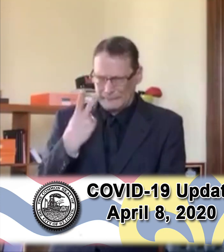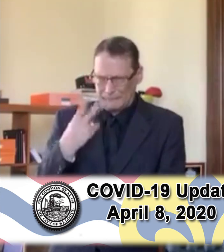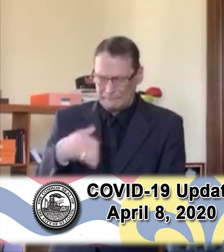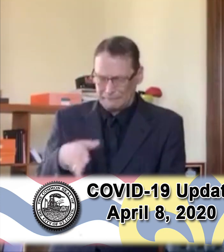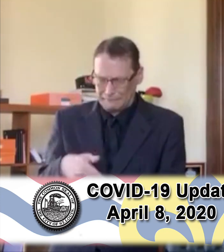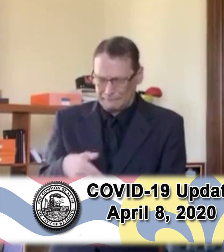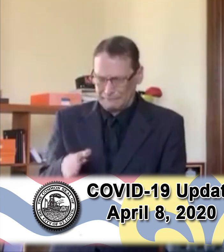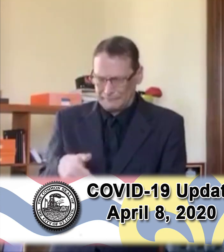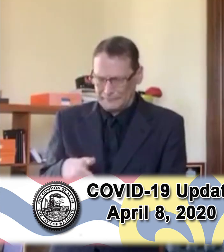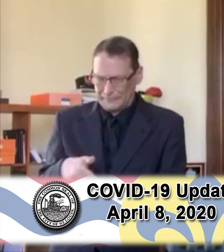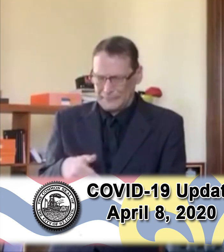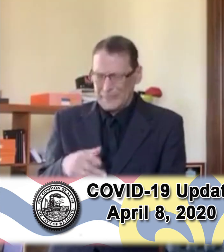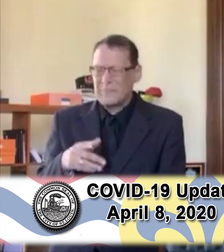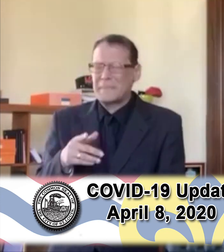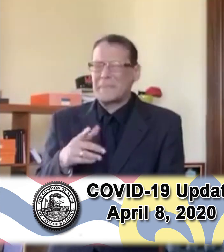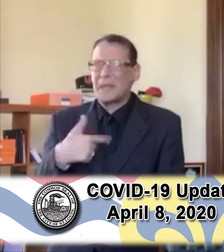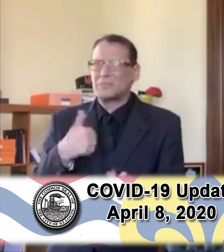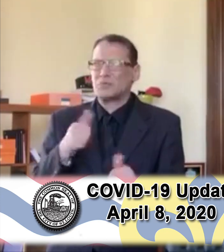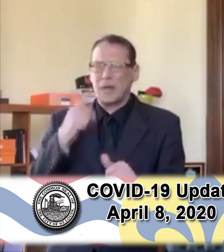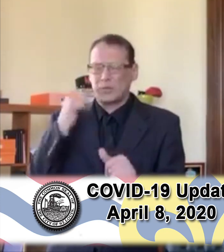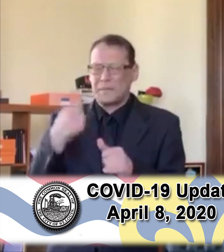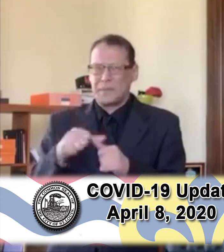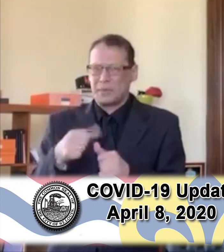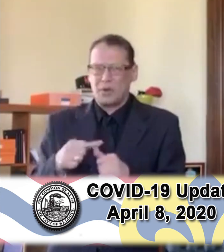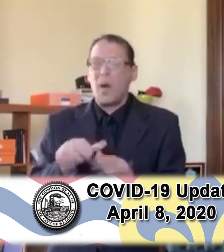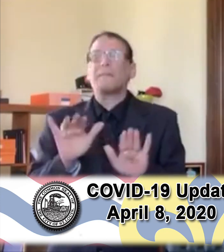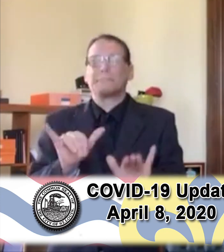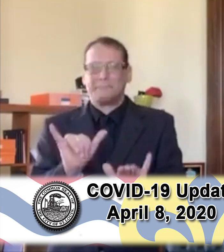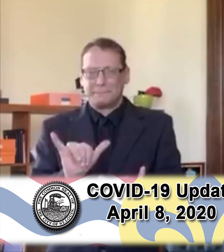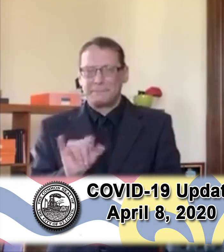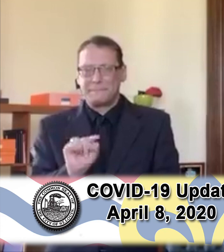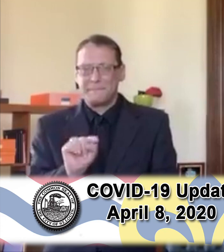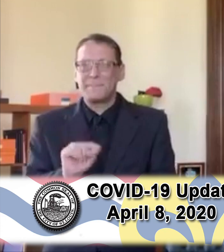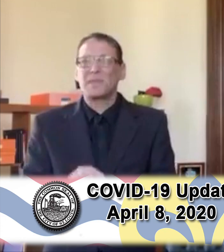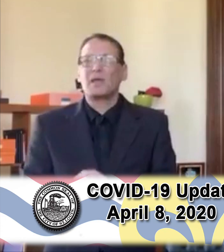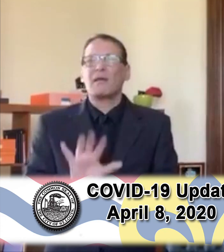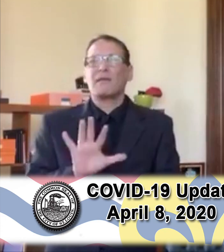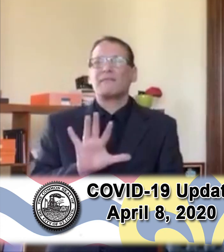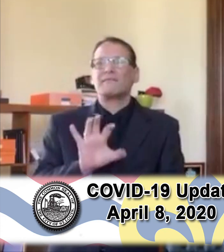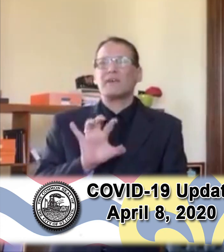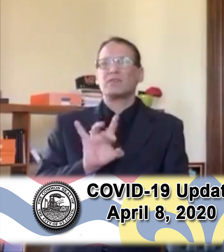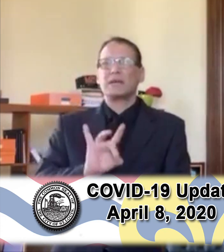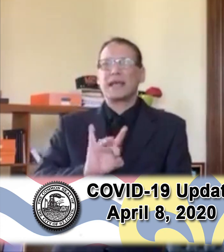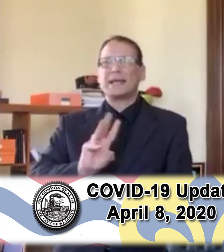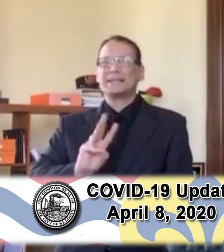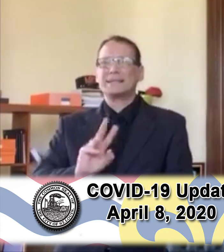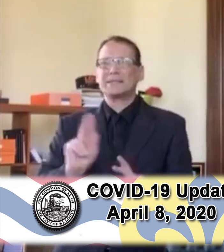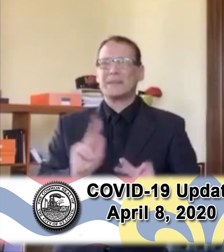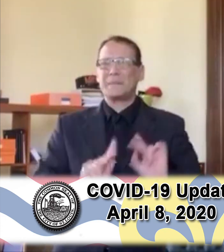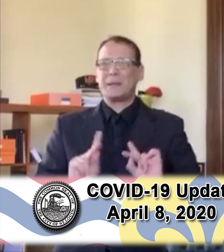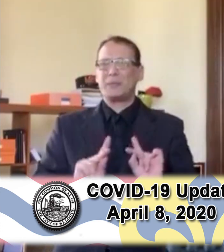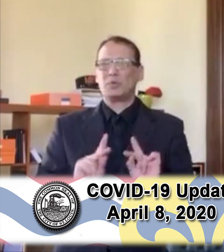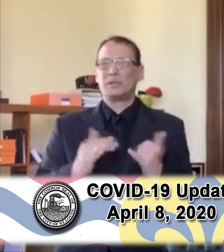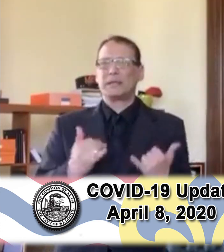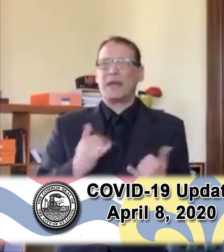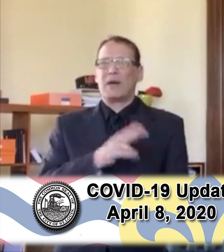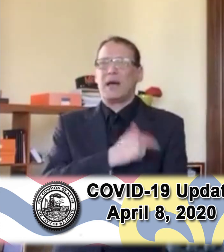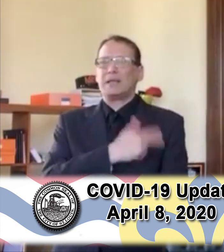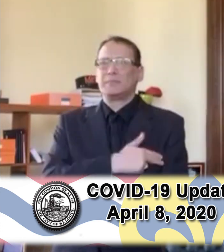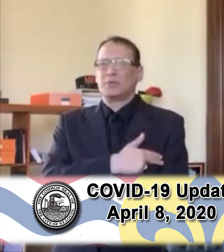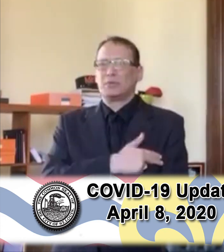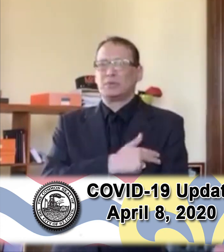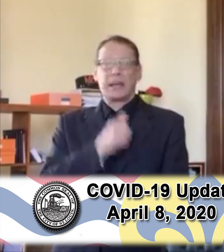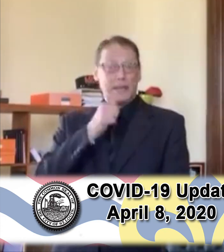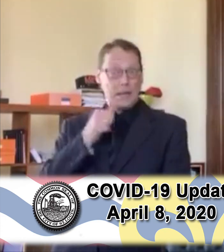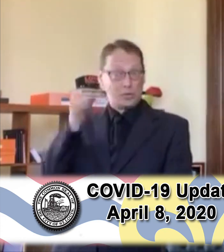I'm going to go on my memory here because I don't have it in front of me. Oh, here it is. 586 people were hospitalized with COVID-19 as